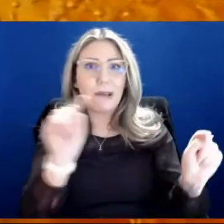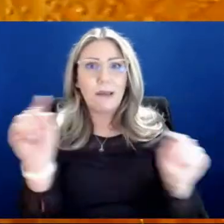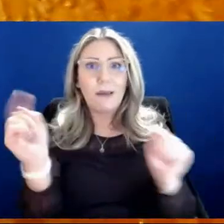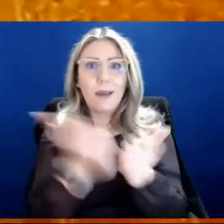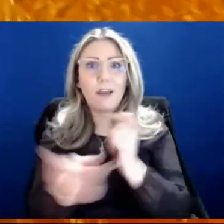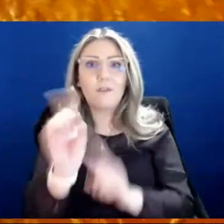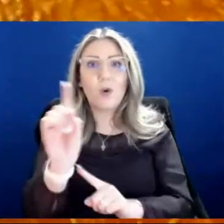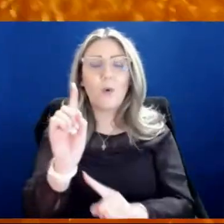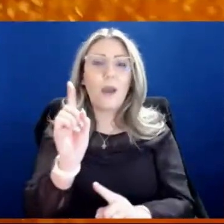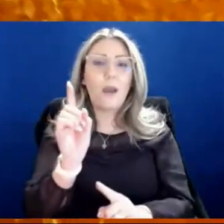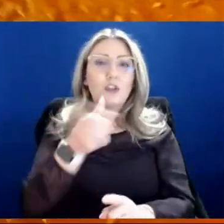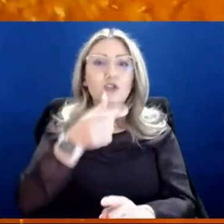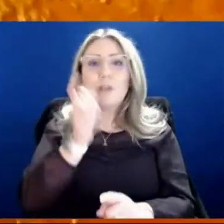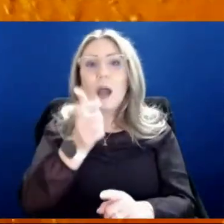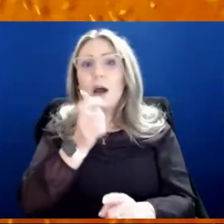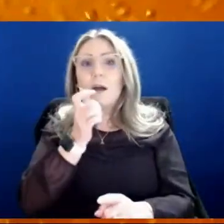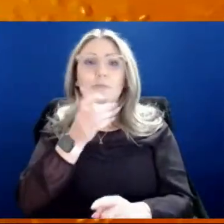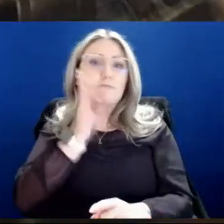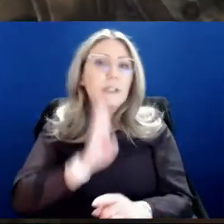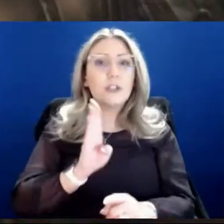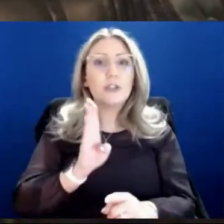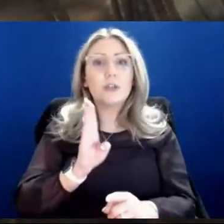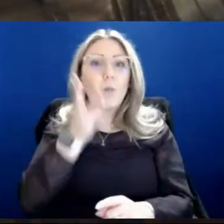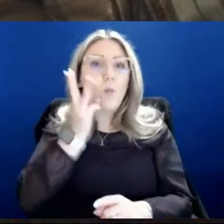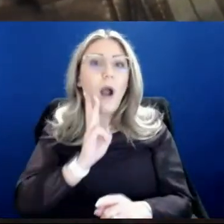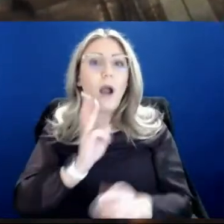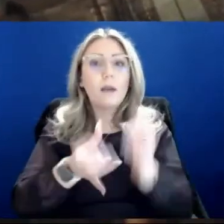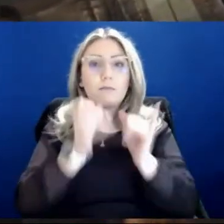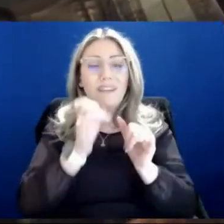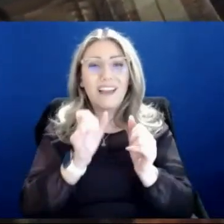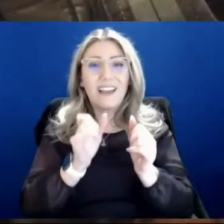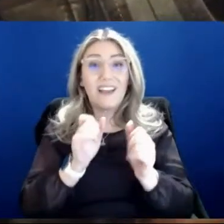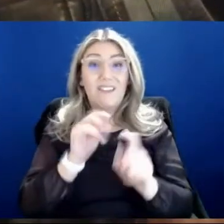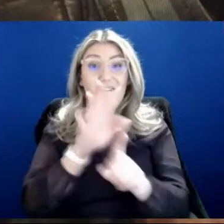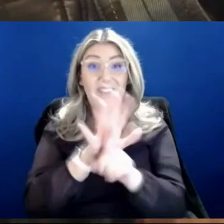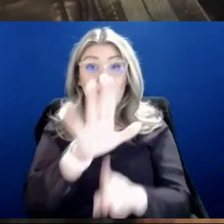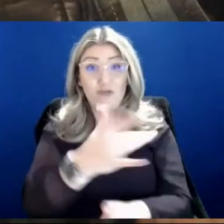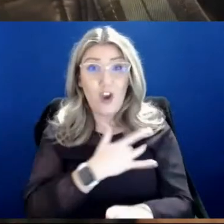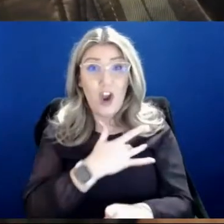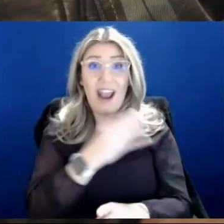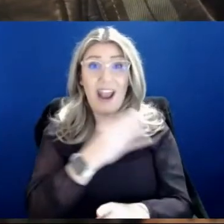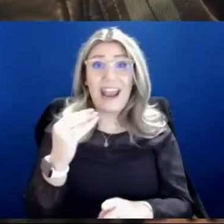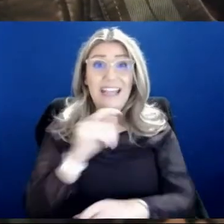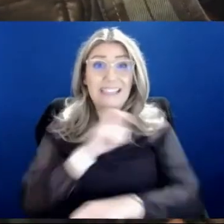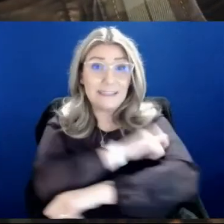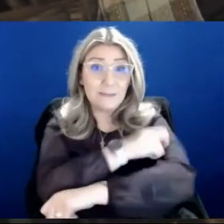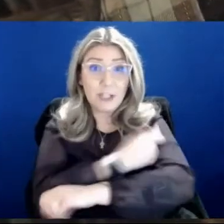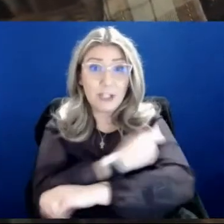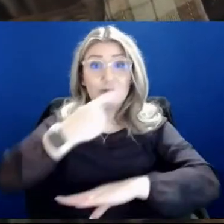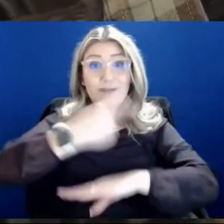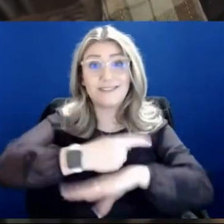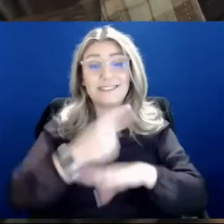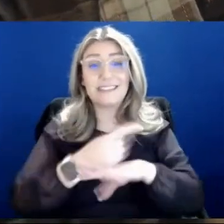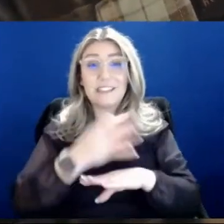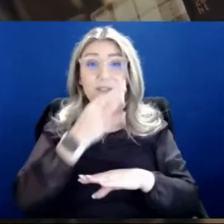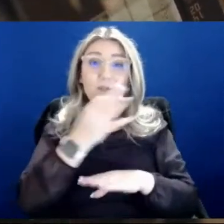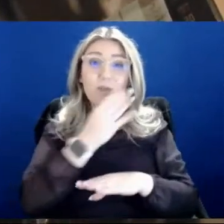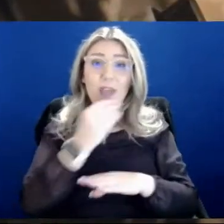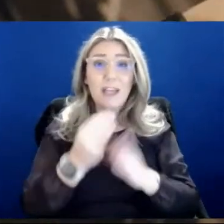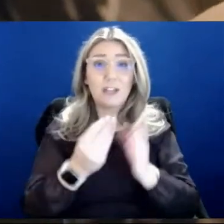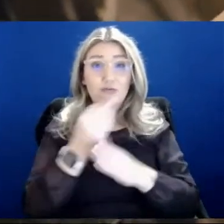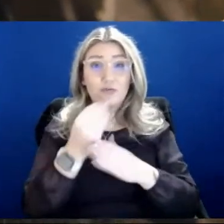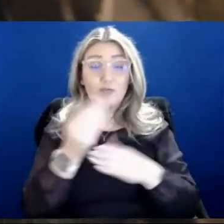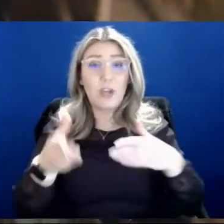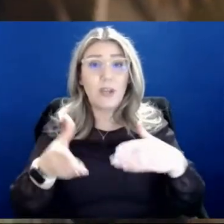beer, every glass of wine affects your heart. And with St. Patty's Day just around the corner, along with spring break, doctors even have a name for